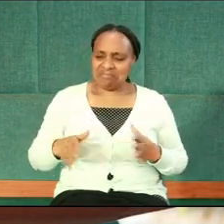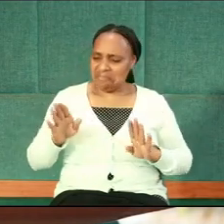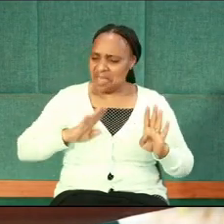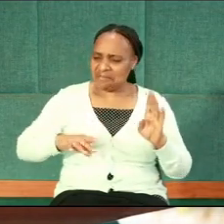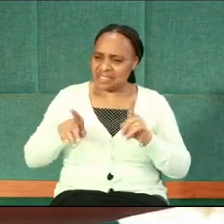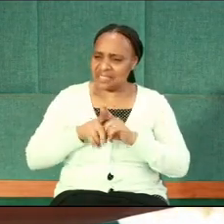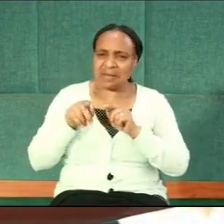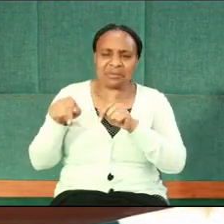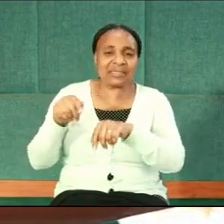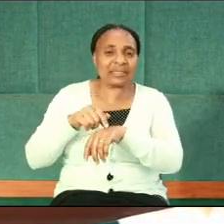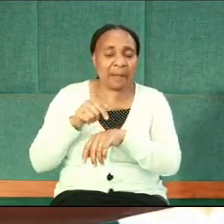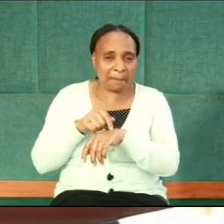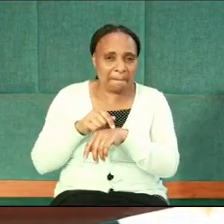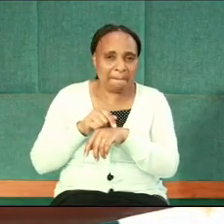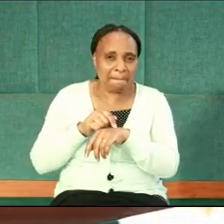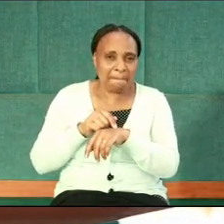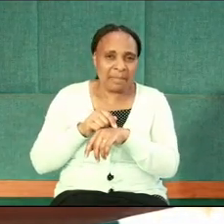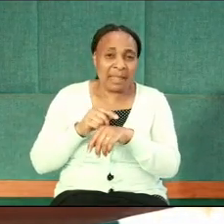at that time.